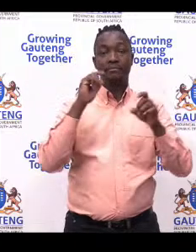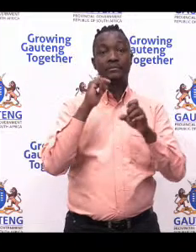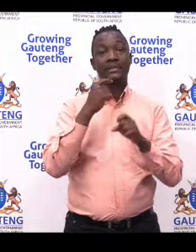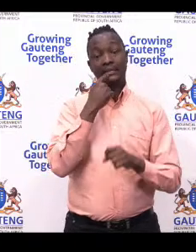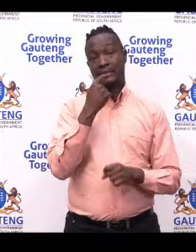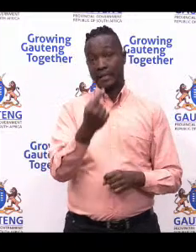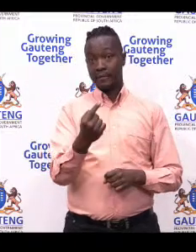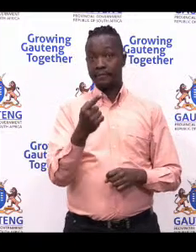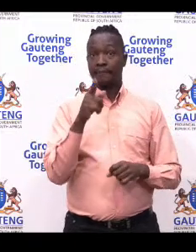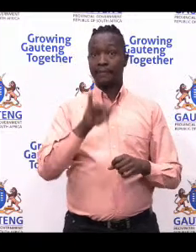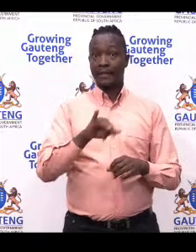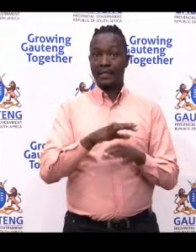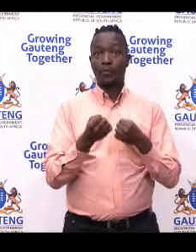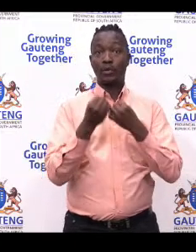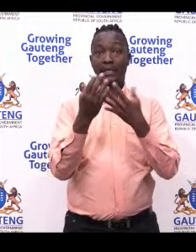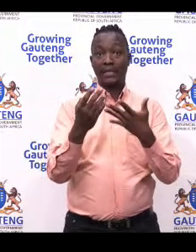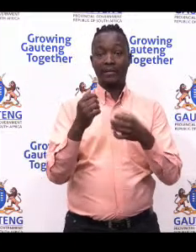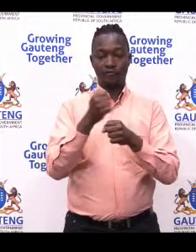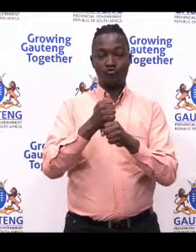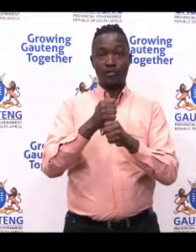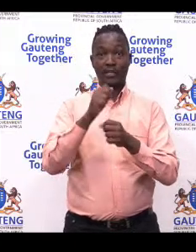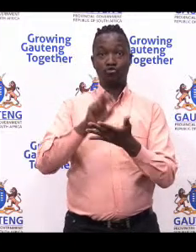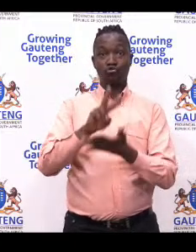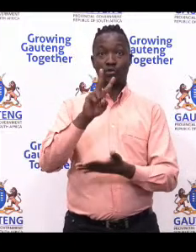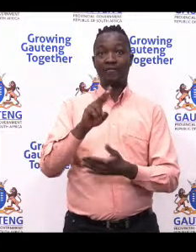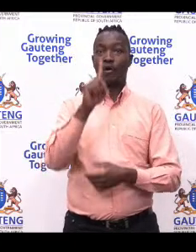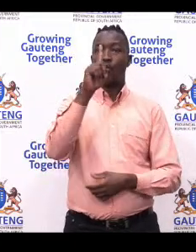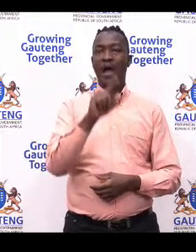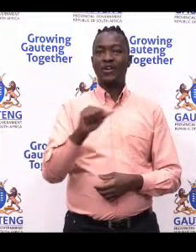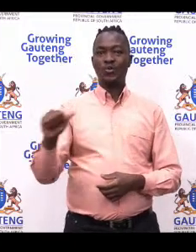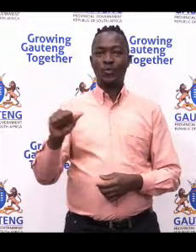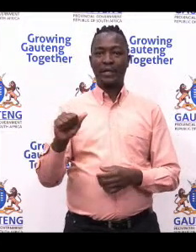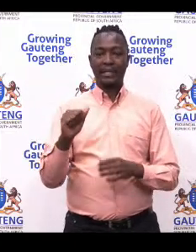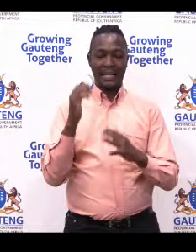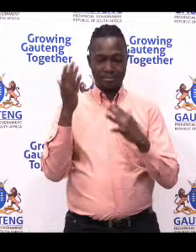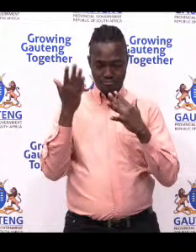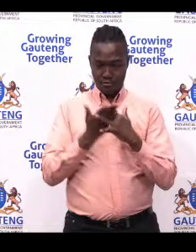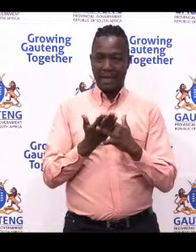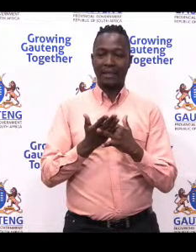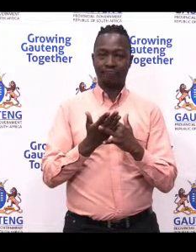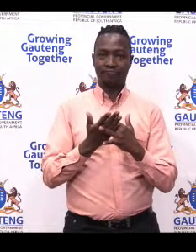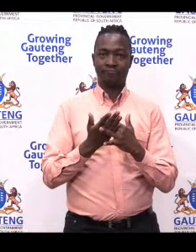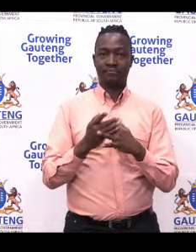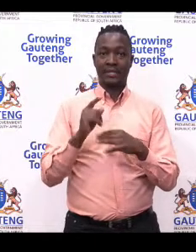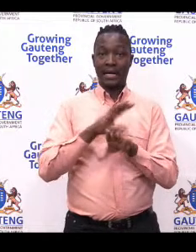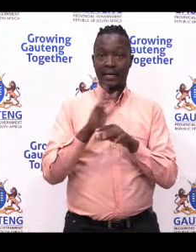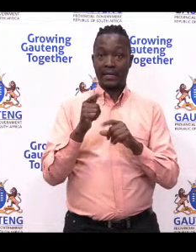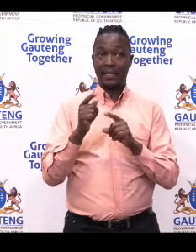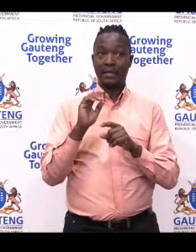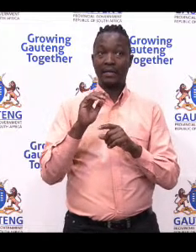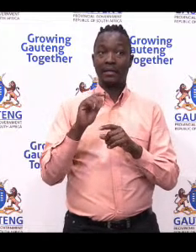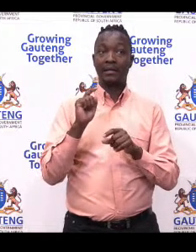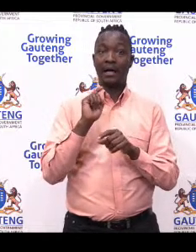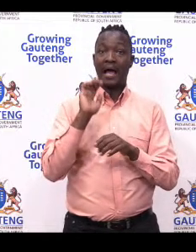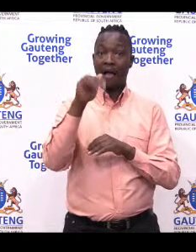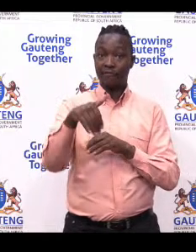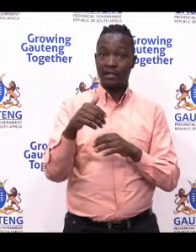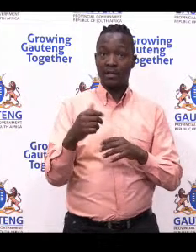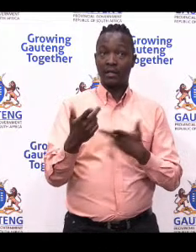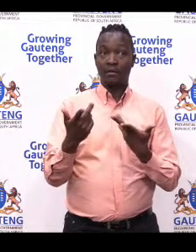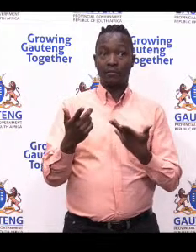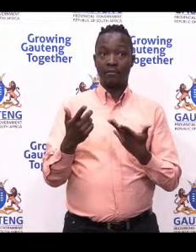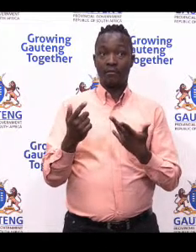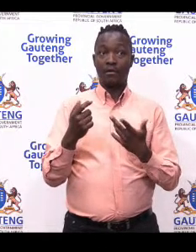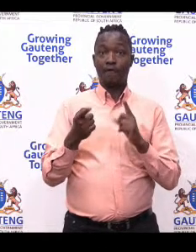that we are only going to give grade 12s only 1 week break, commencing, they close today, they go on a break